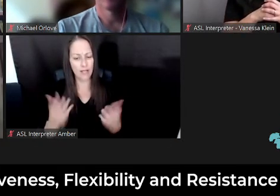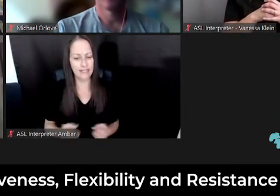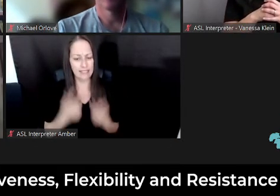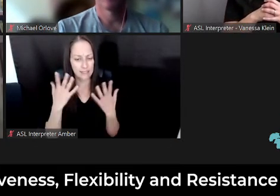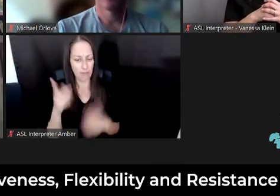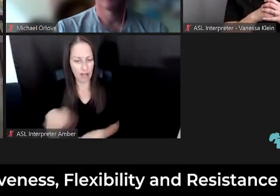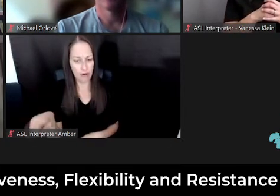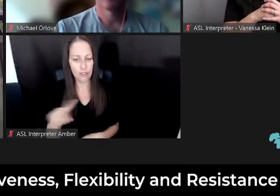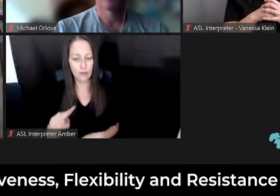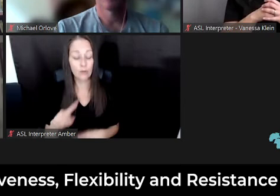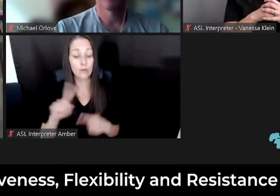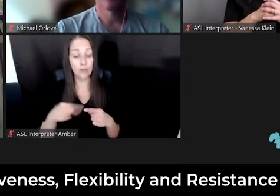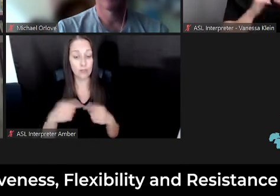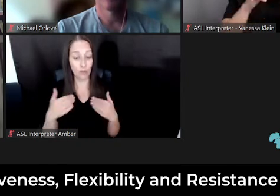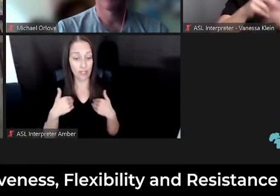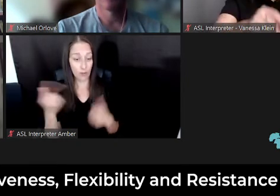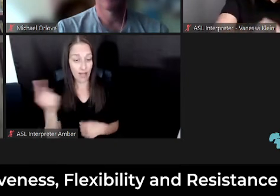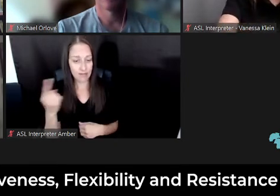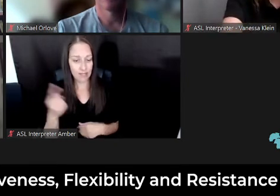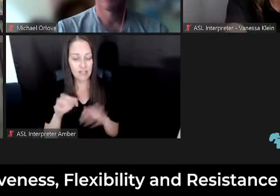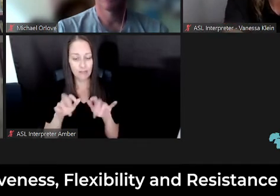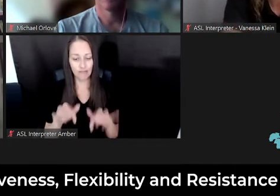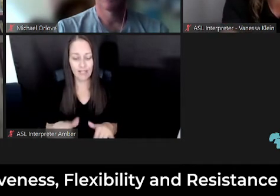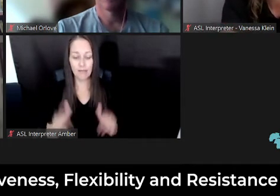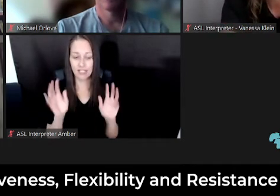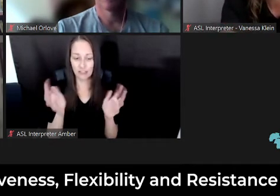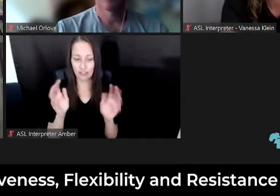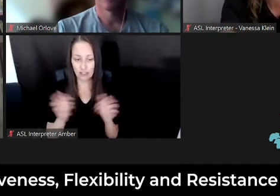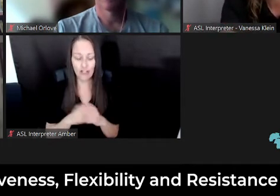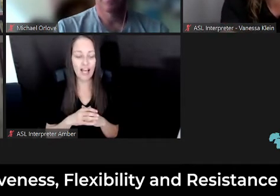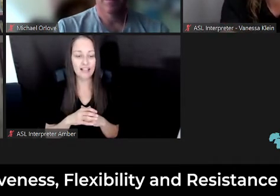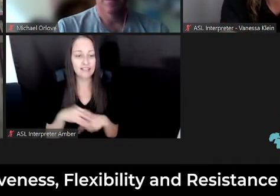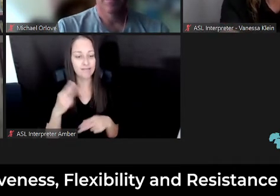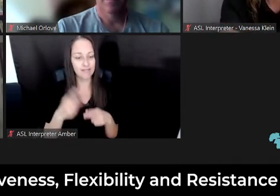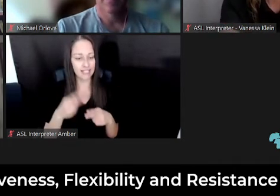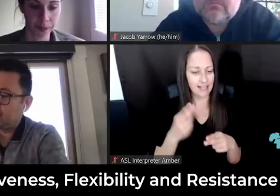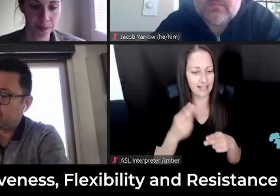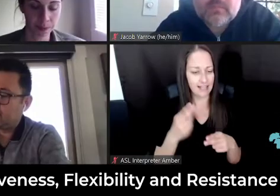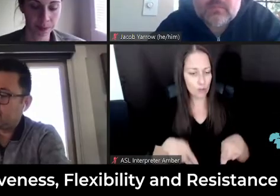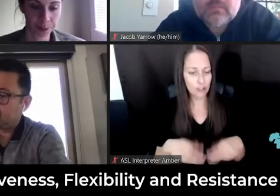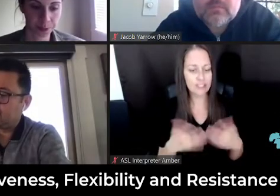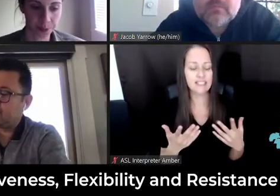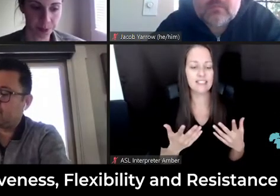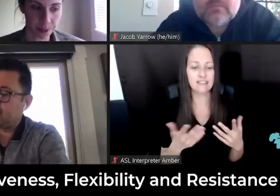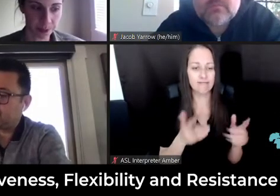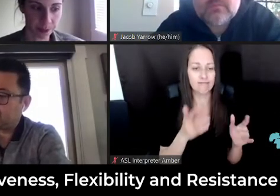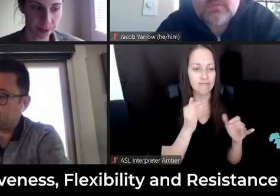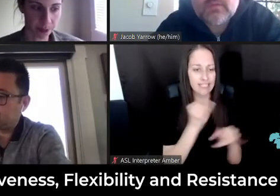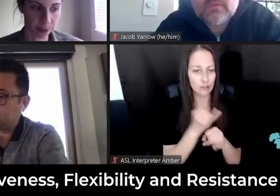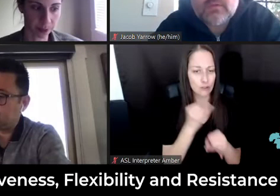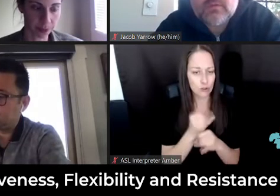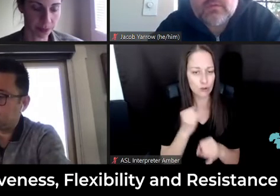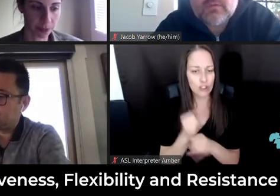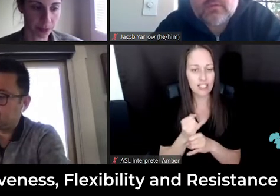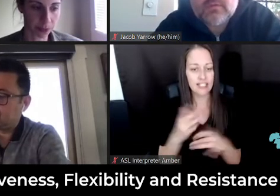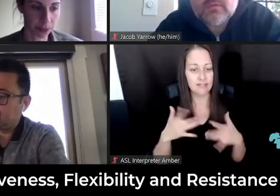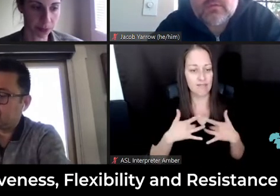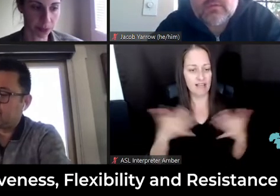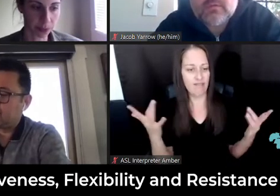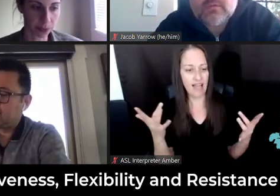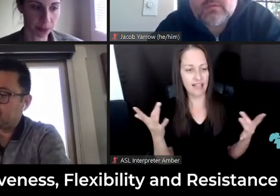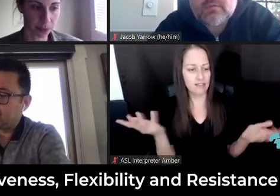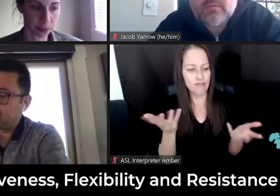have something, I'd like you to put it into the chat, the name of the individual, institution, event, and what about it